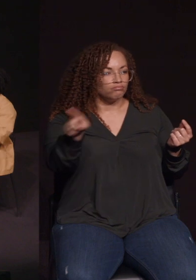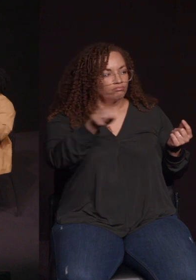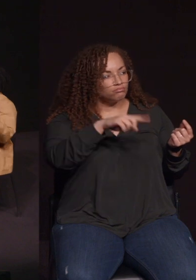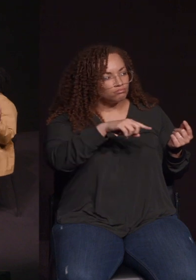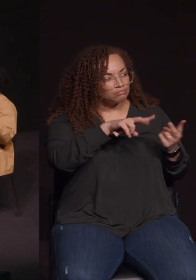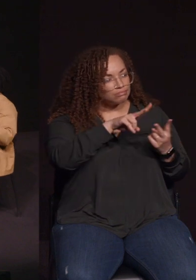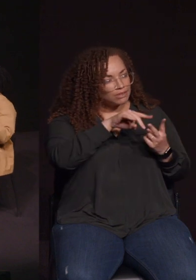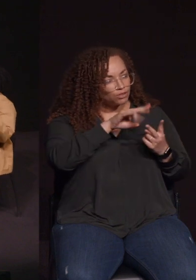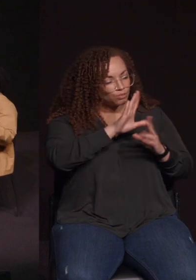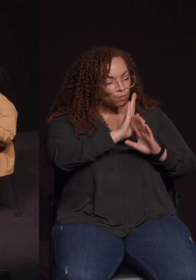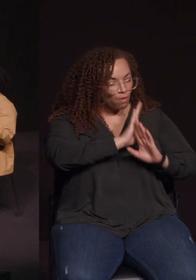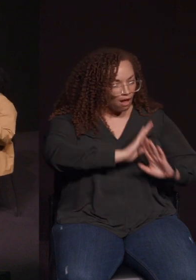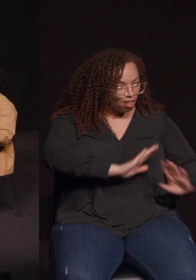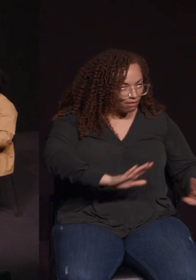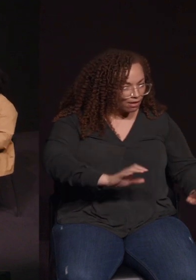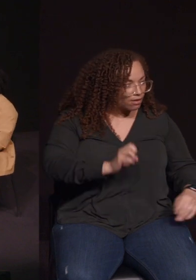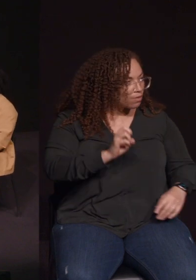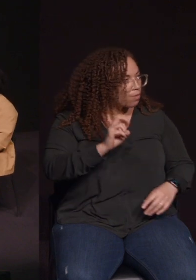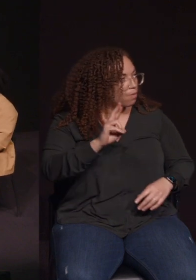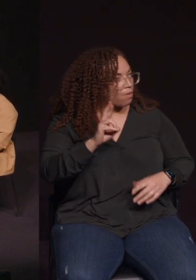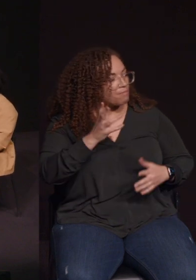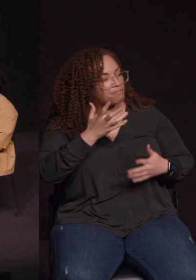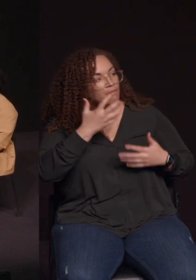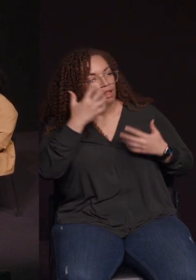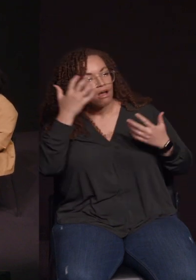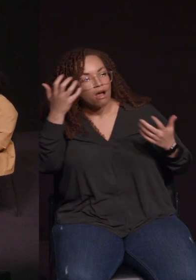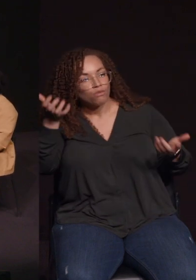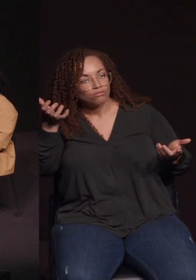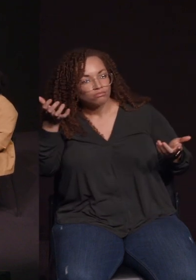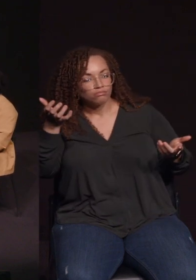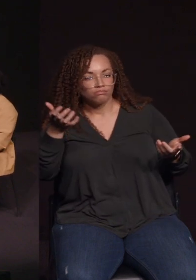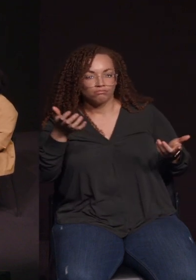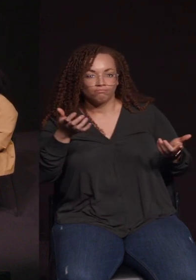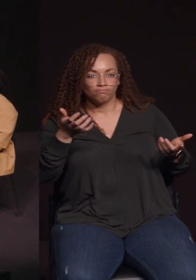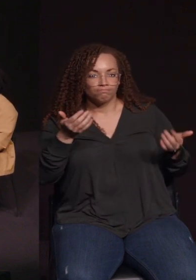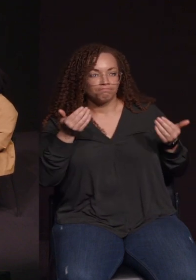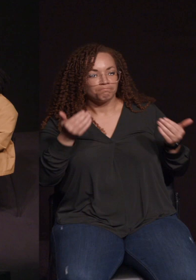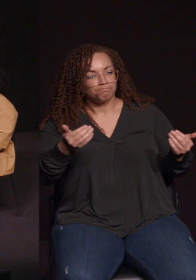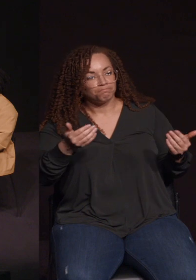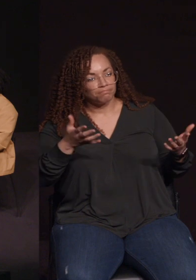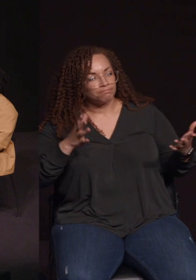either silently or aloud just be able to address Mike Jr.